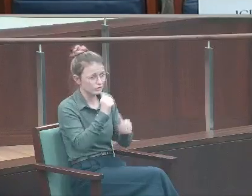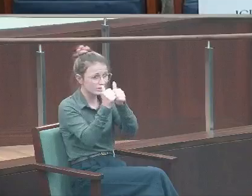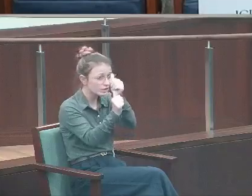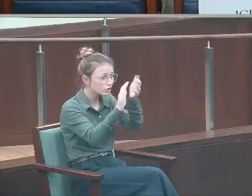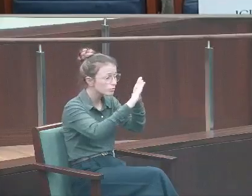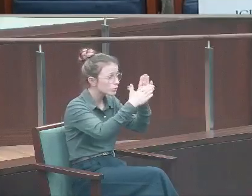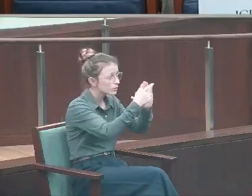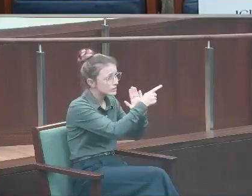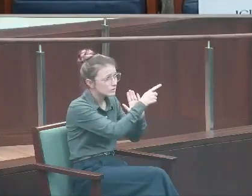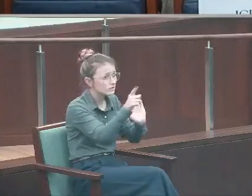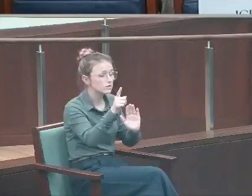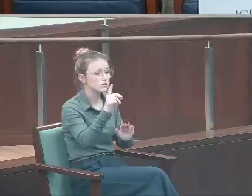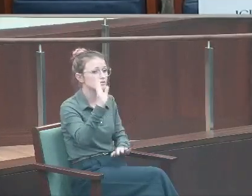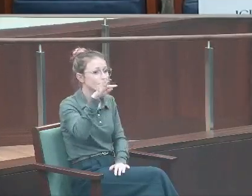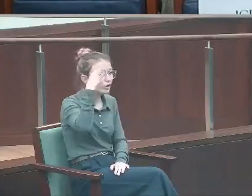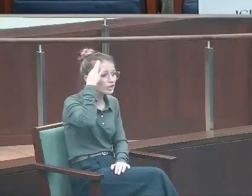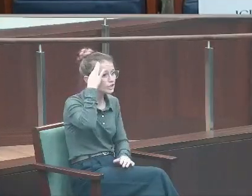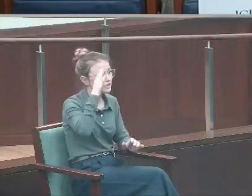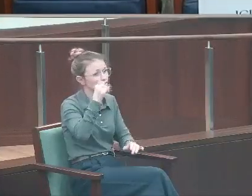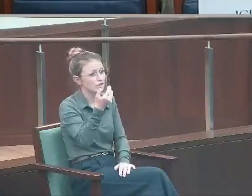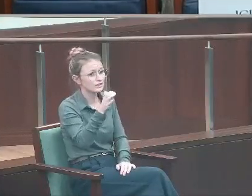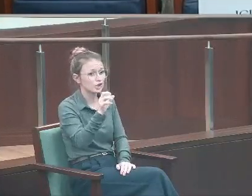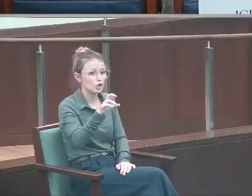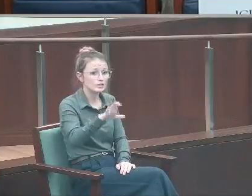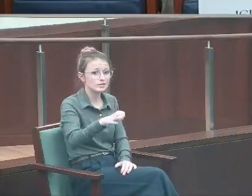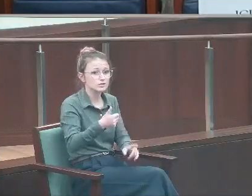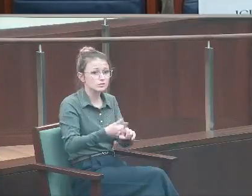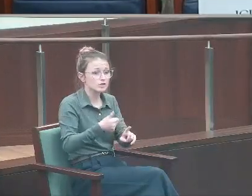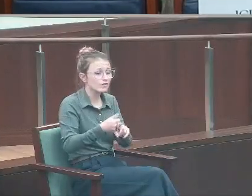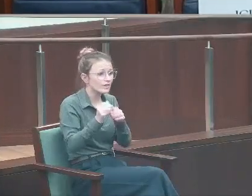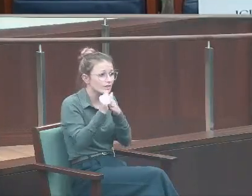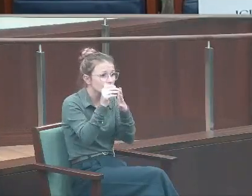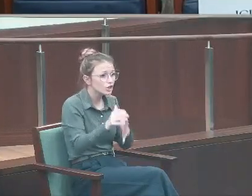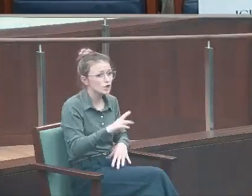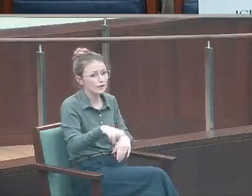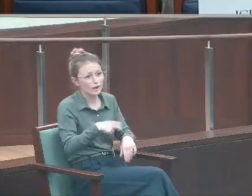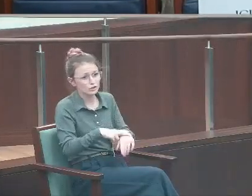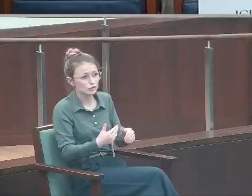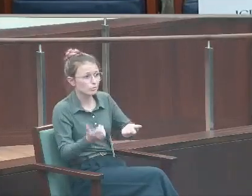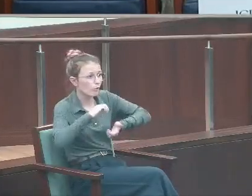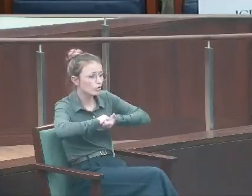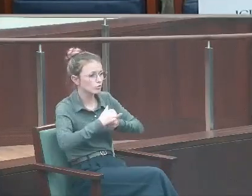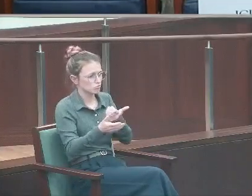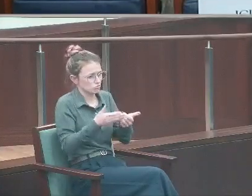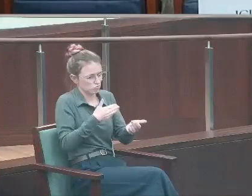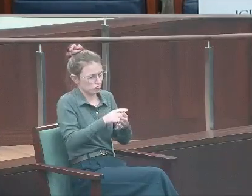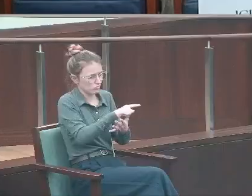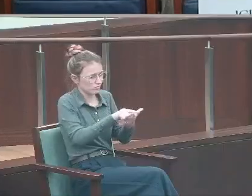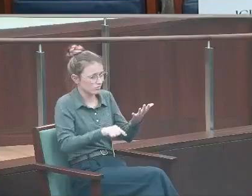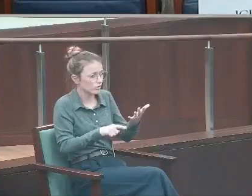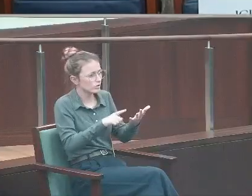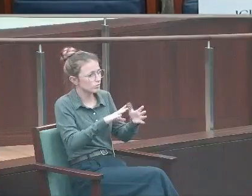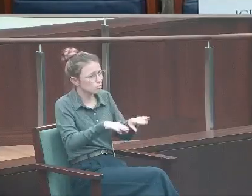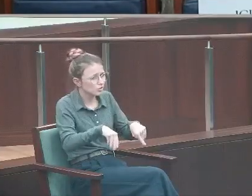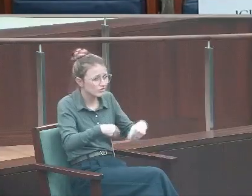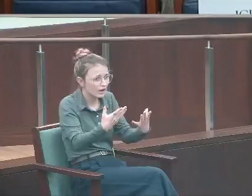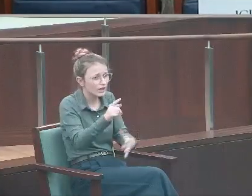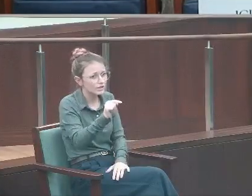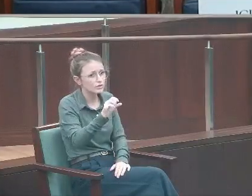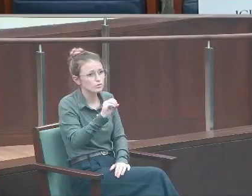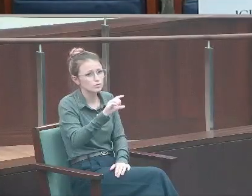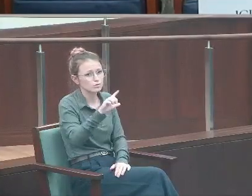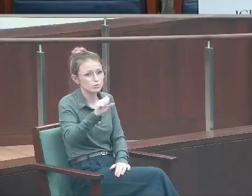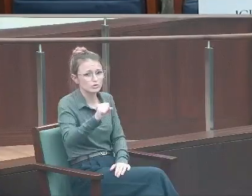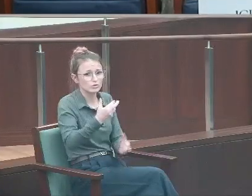local federations, whether they're rabbis, whether they're national partners, sort of have the tools and resources to navigate these